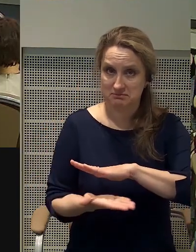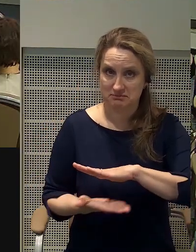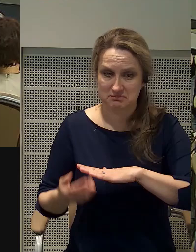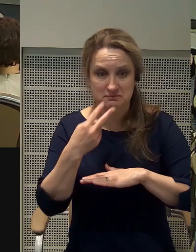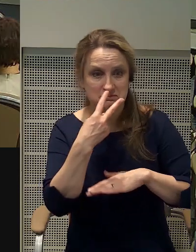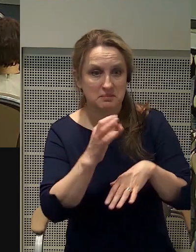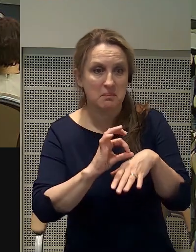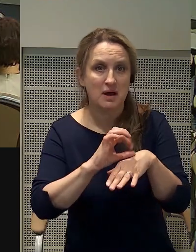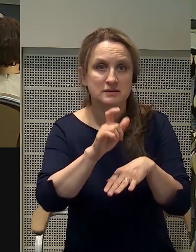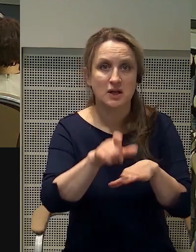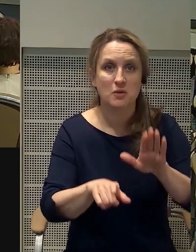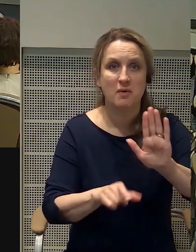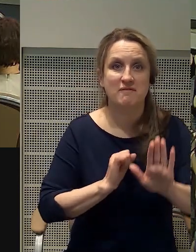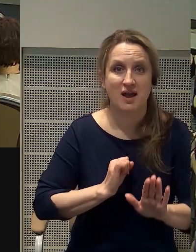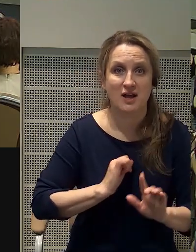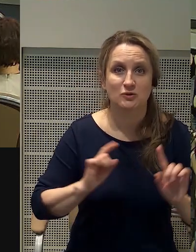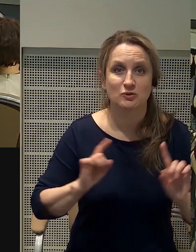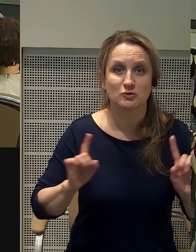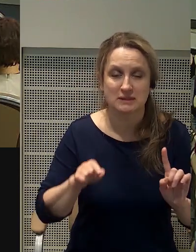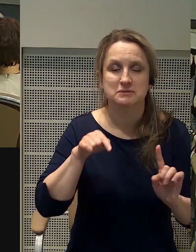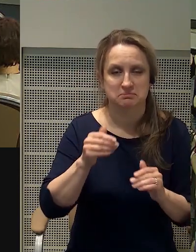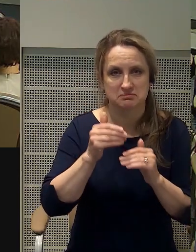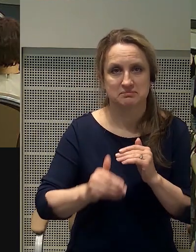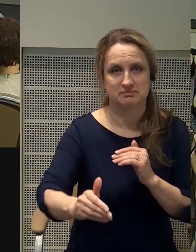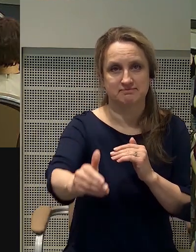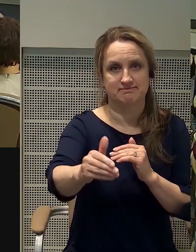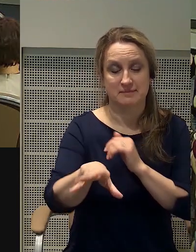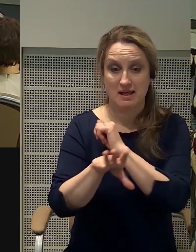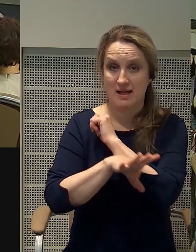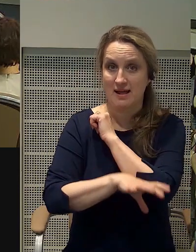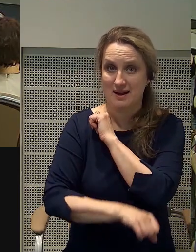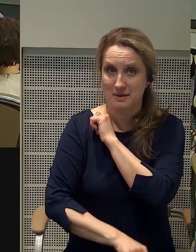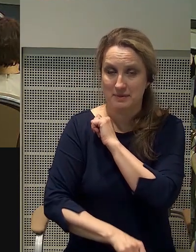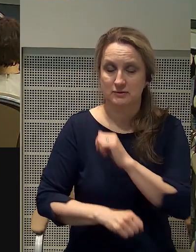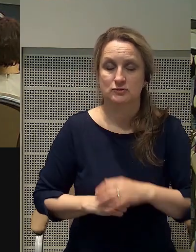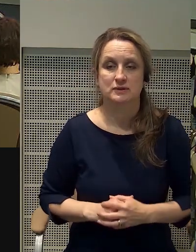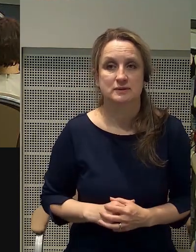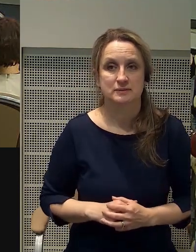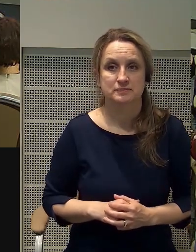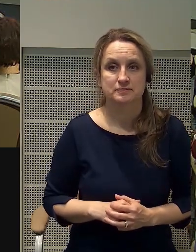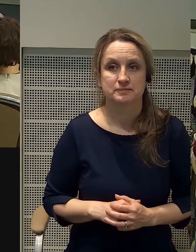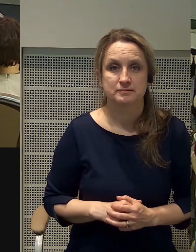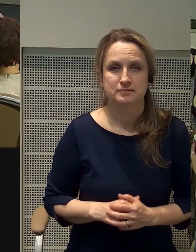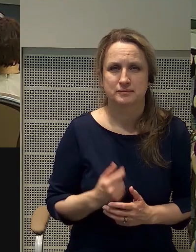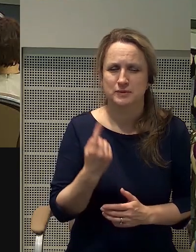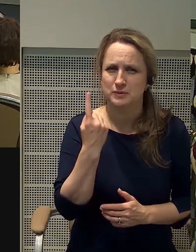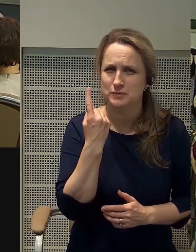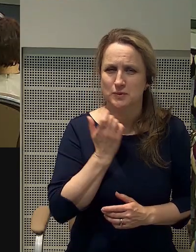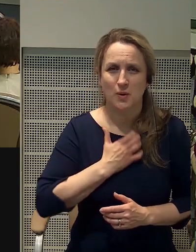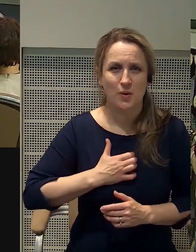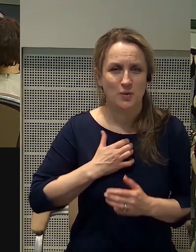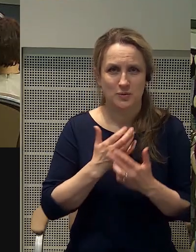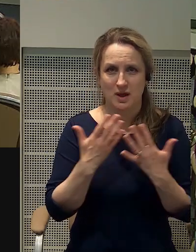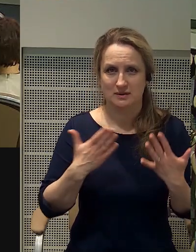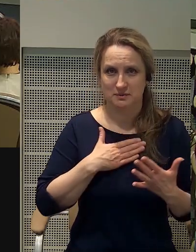Finally, I wanted to tell you that we want to help in one thing as well, which is doing the